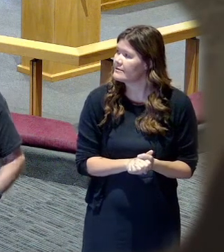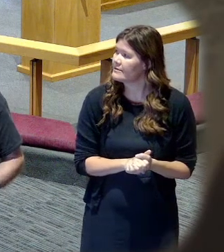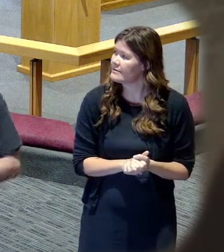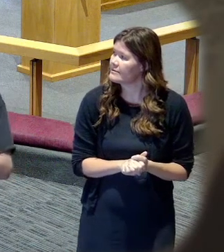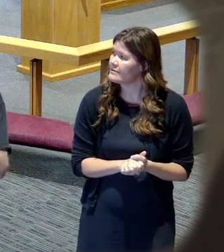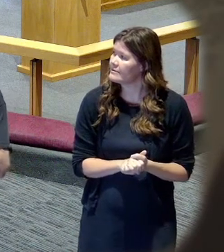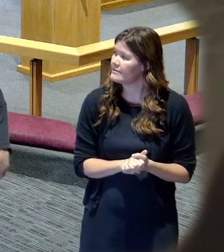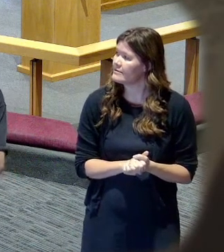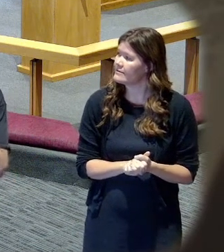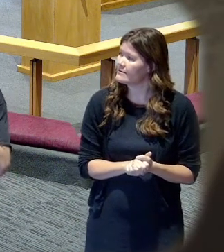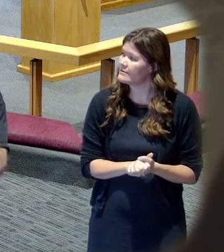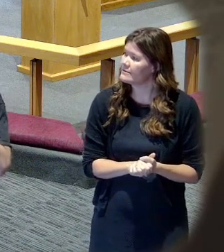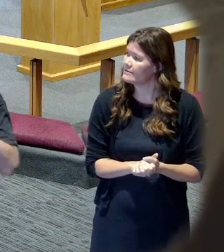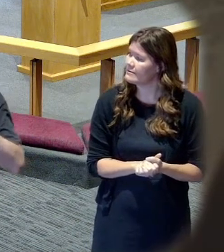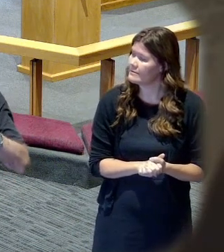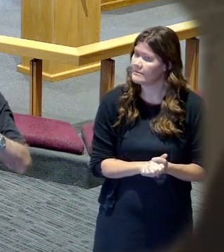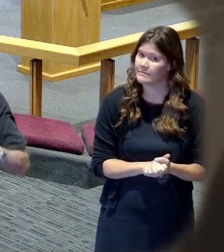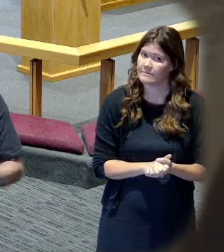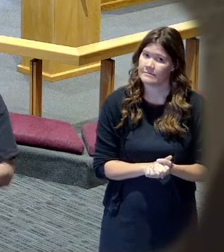the